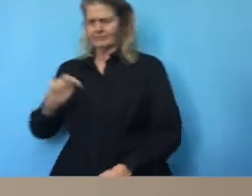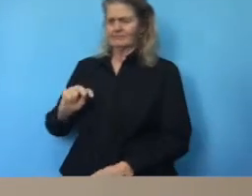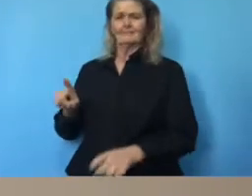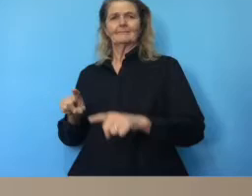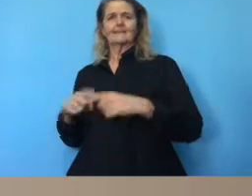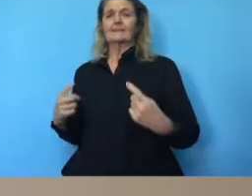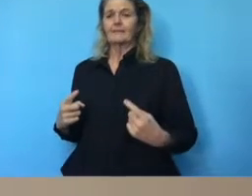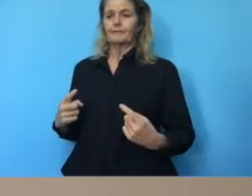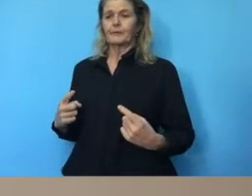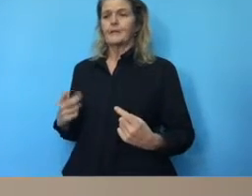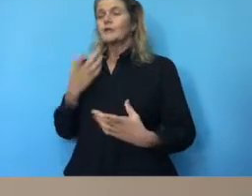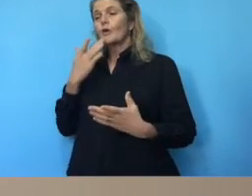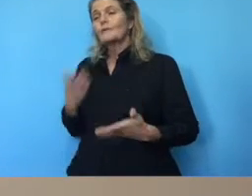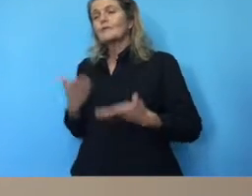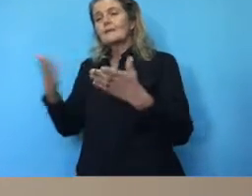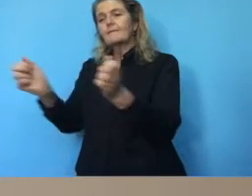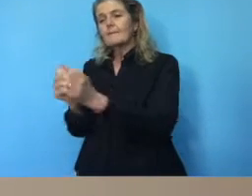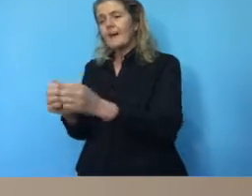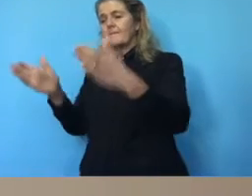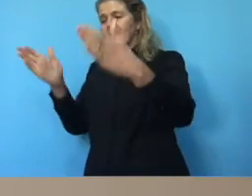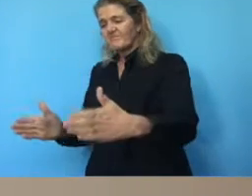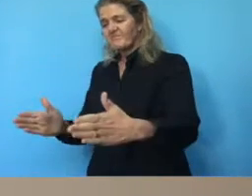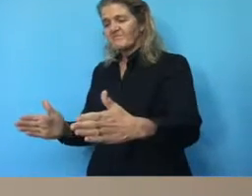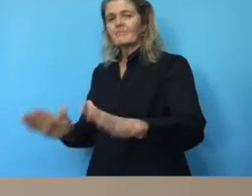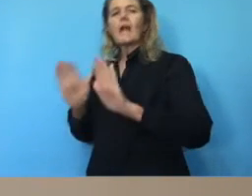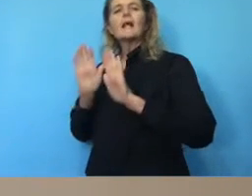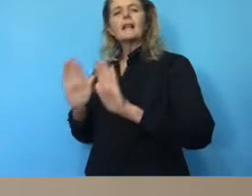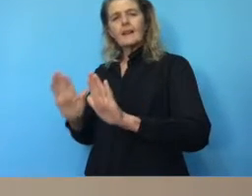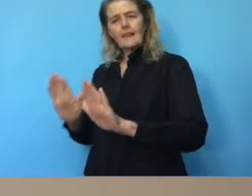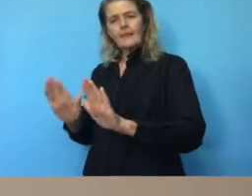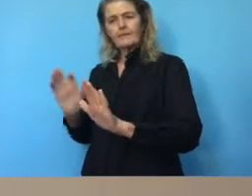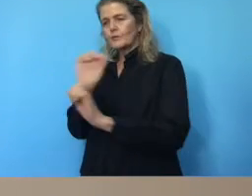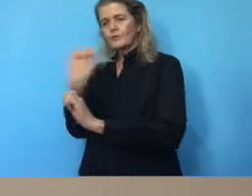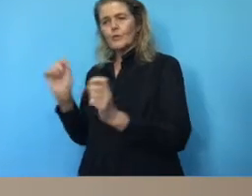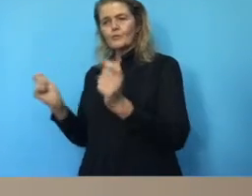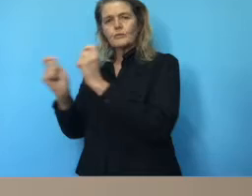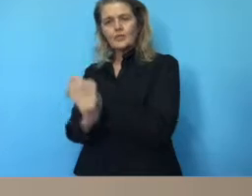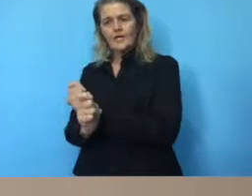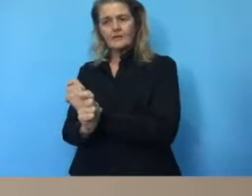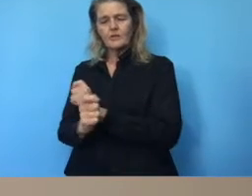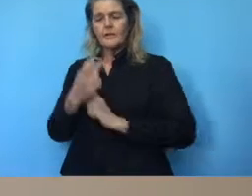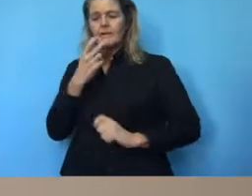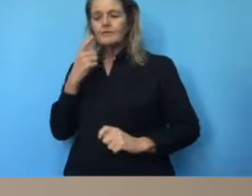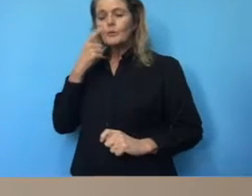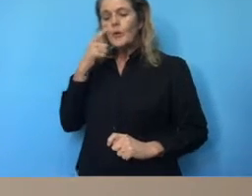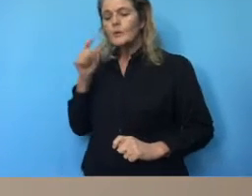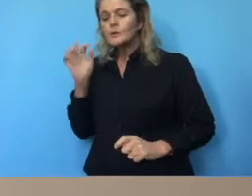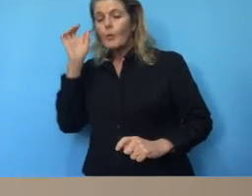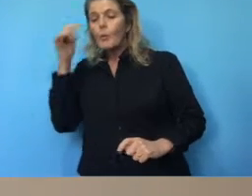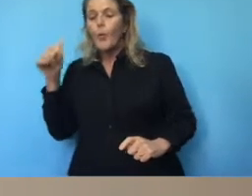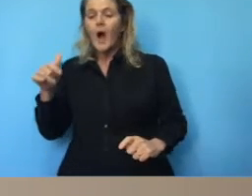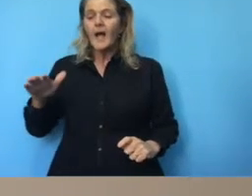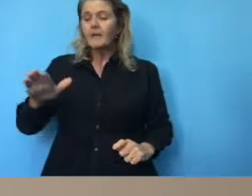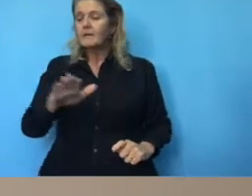artist is how it should stay until the end. If there's a lot of white, that doesn't matter. Some people might work small in the corners,